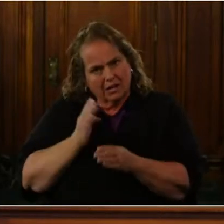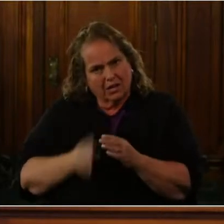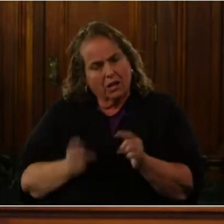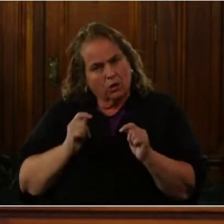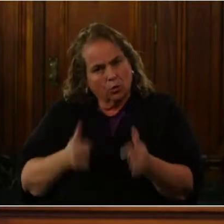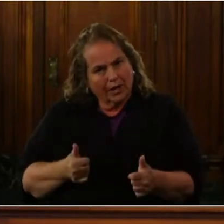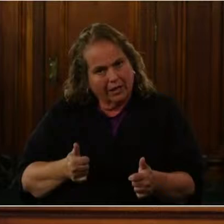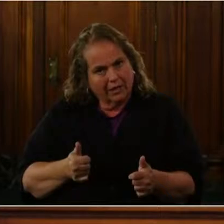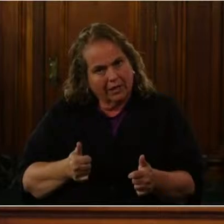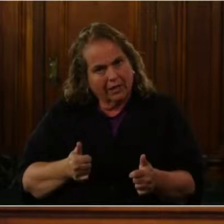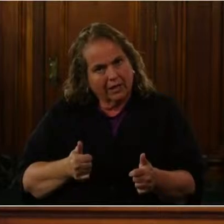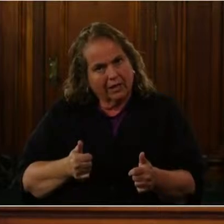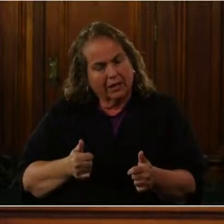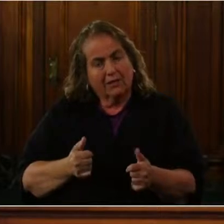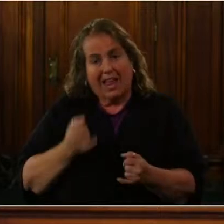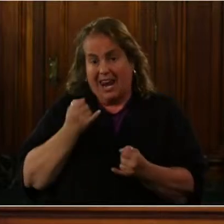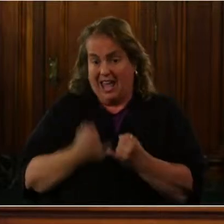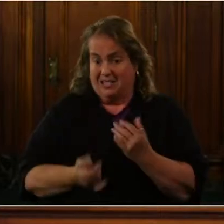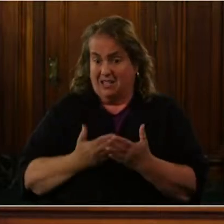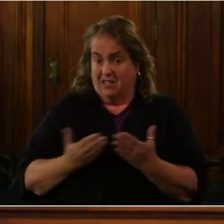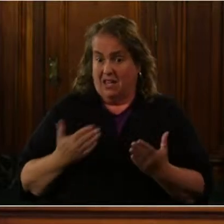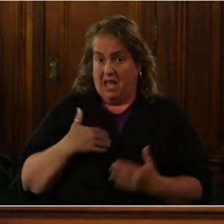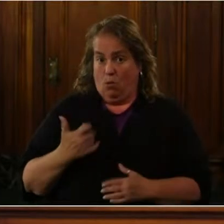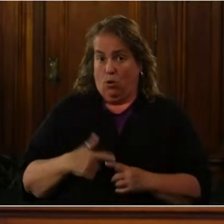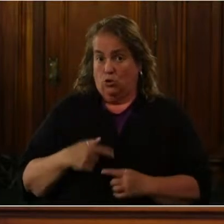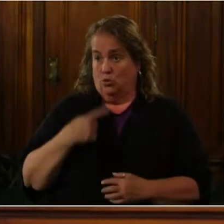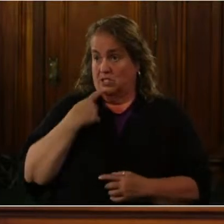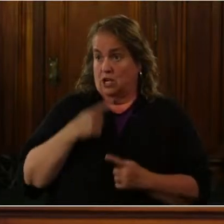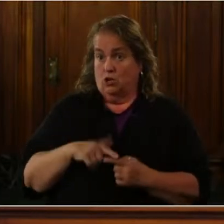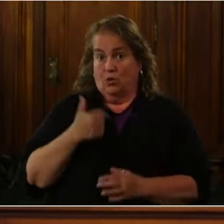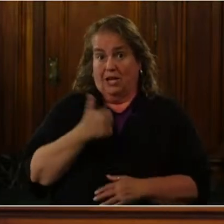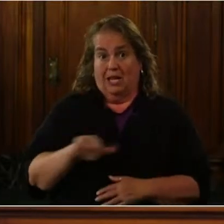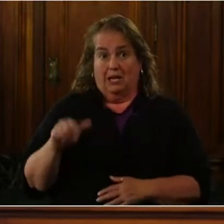quickly. And the last thing that I want to tell anybody is